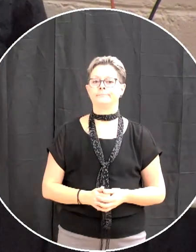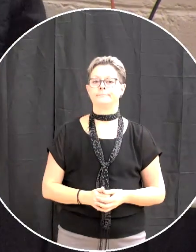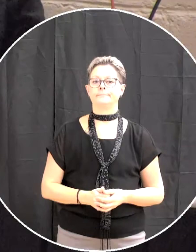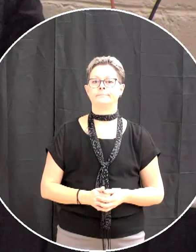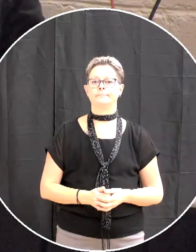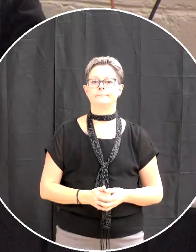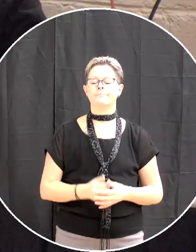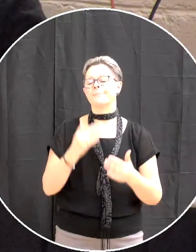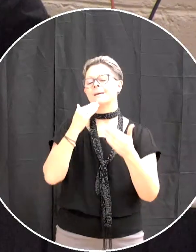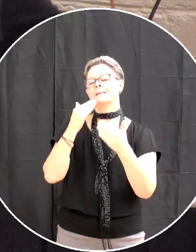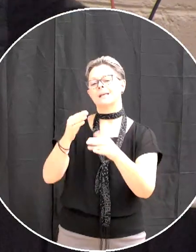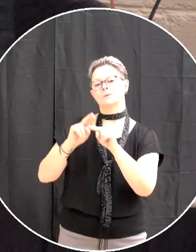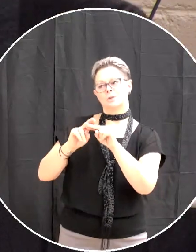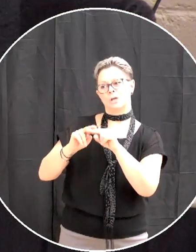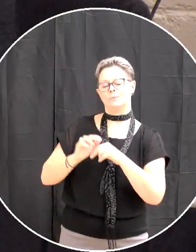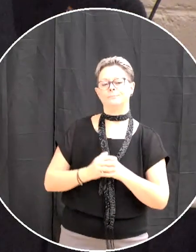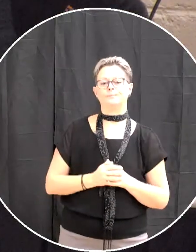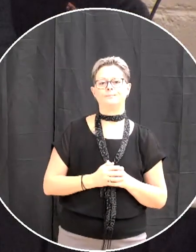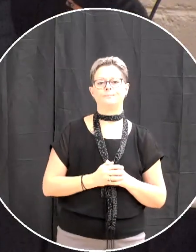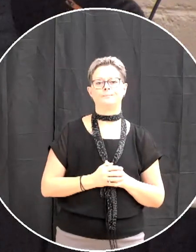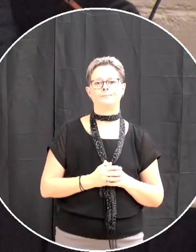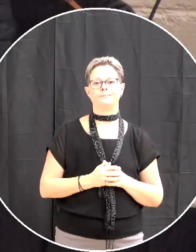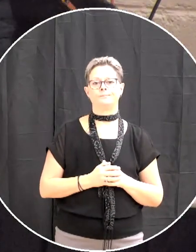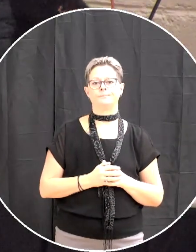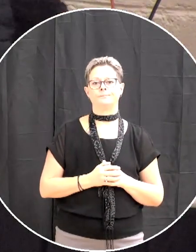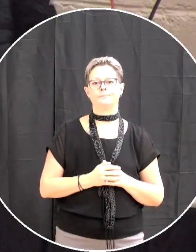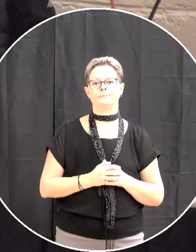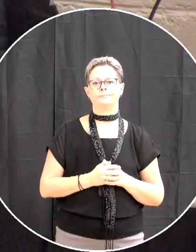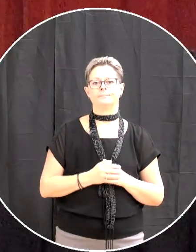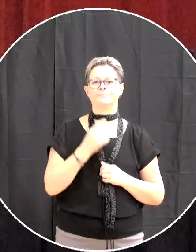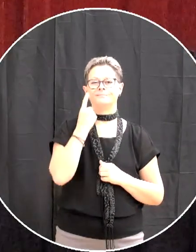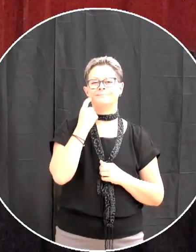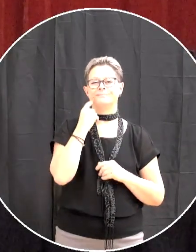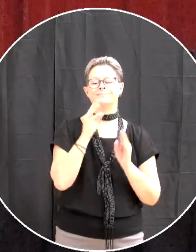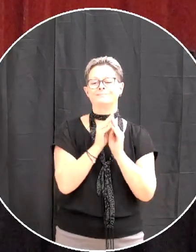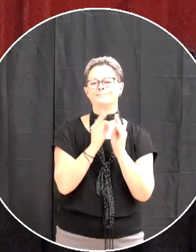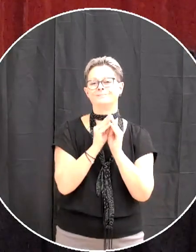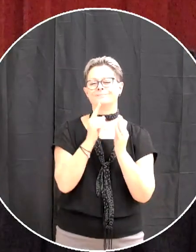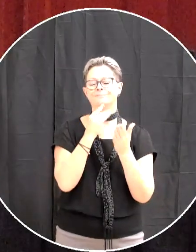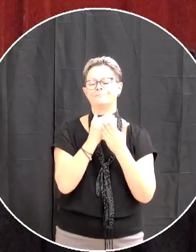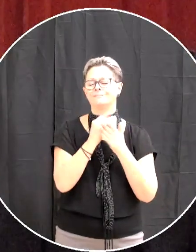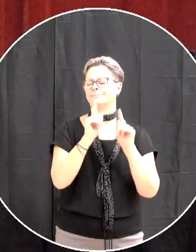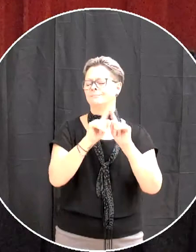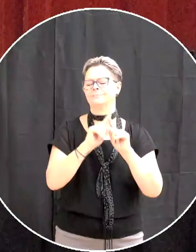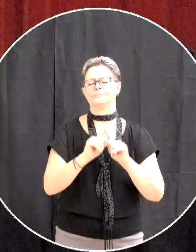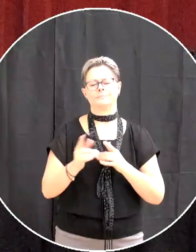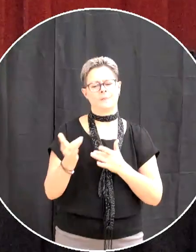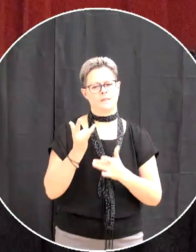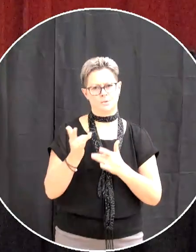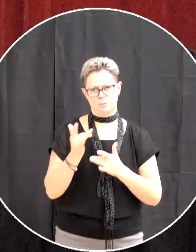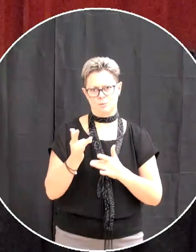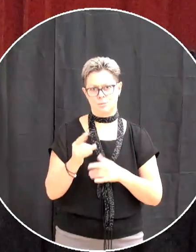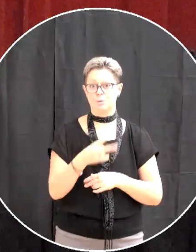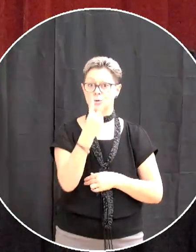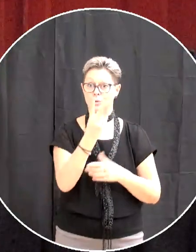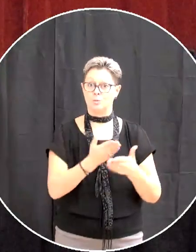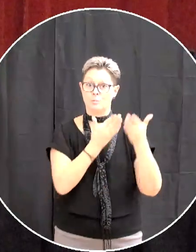Thank you, Chair. The last meeting we had a number of issues on the go, and there are going to be 2 motions come out of this